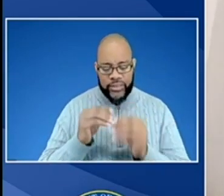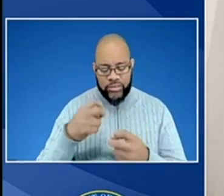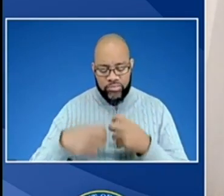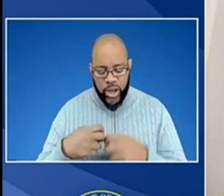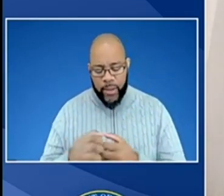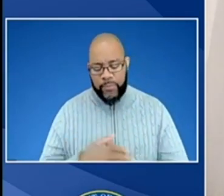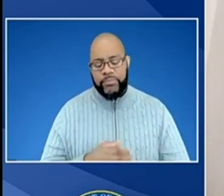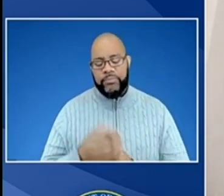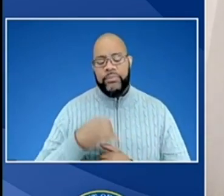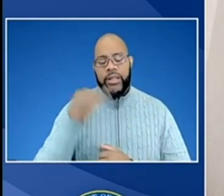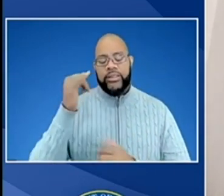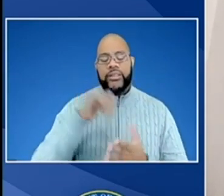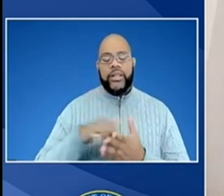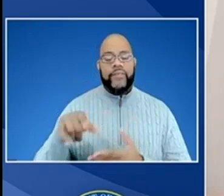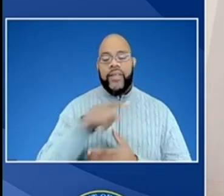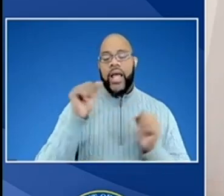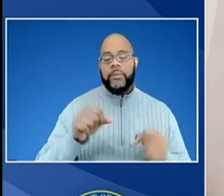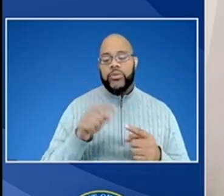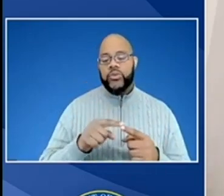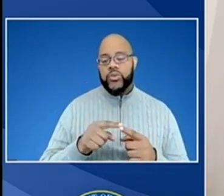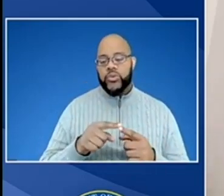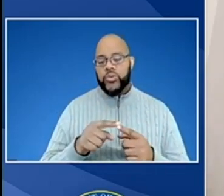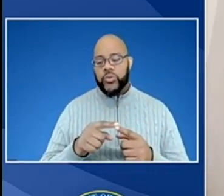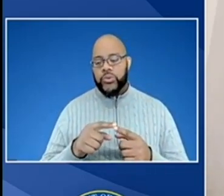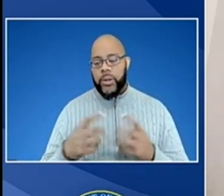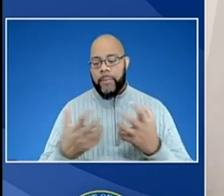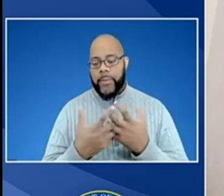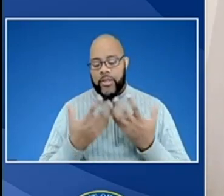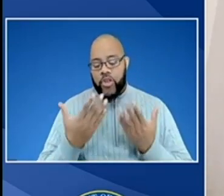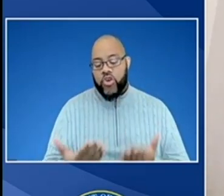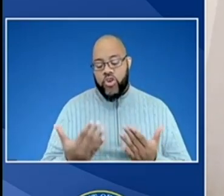the idea that they are able to meet even the current